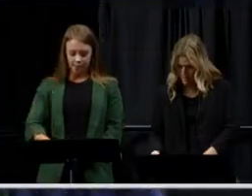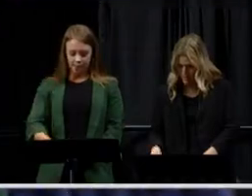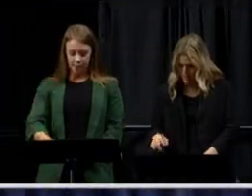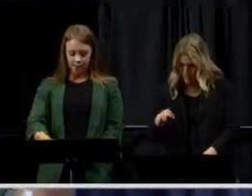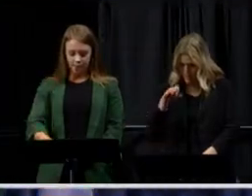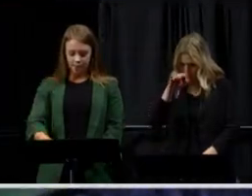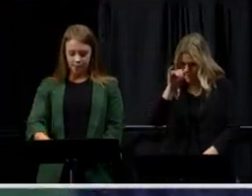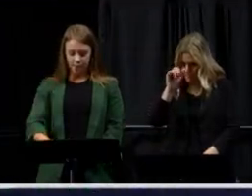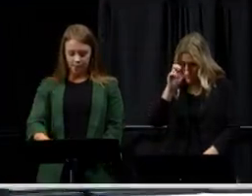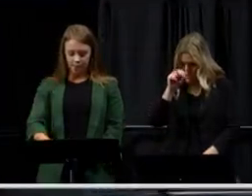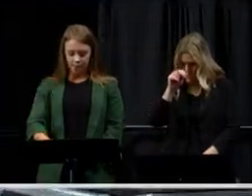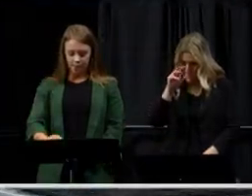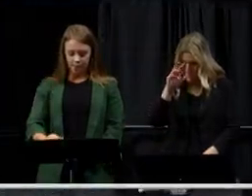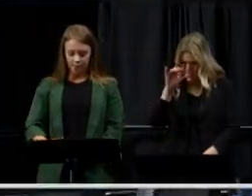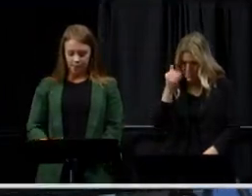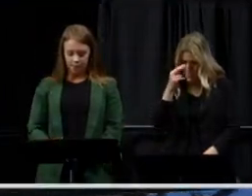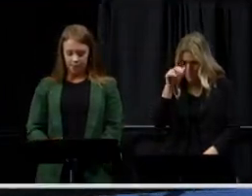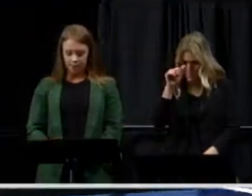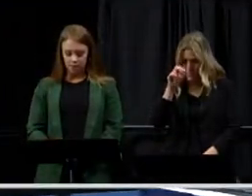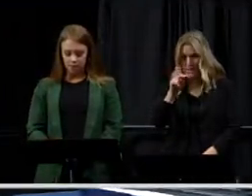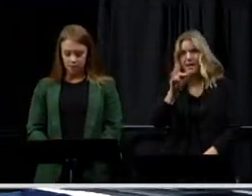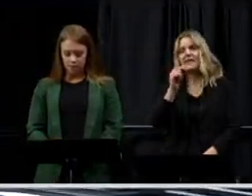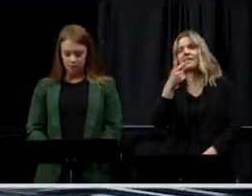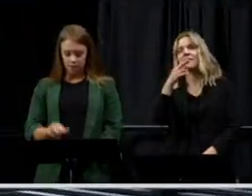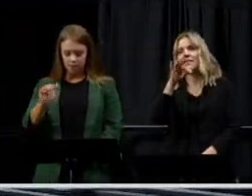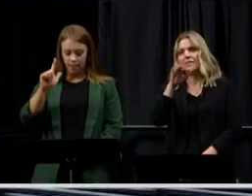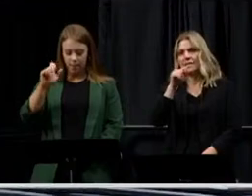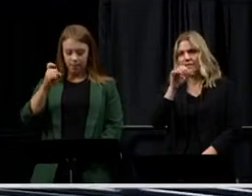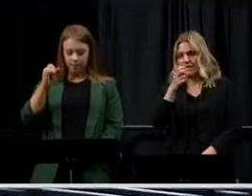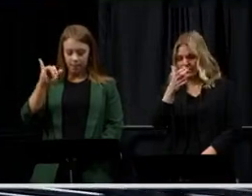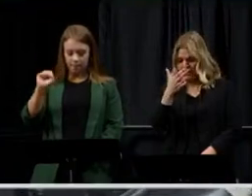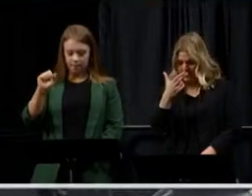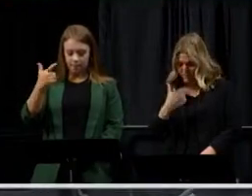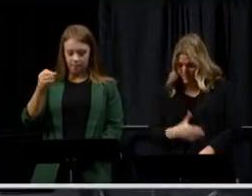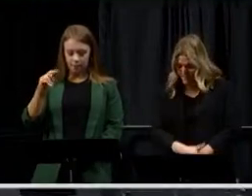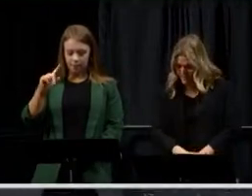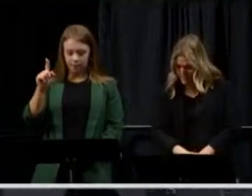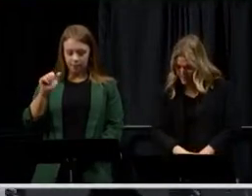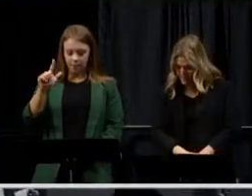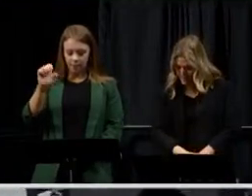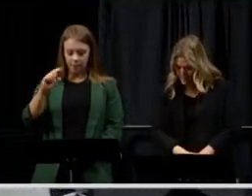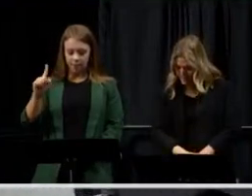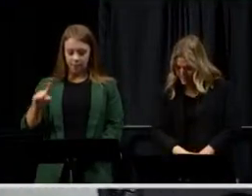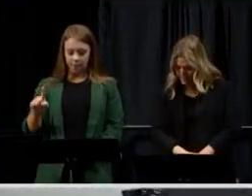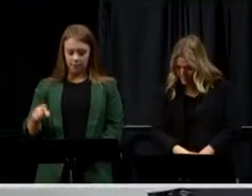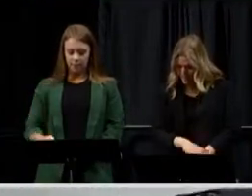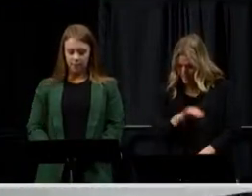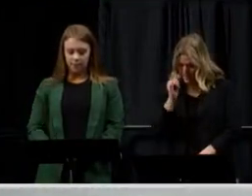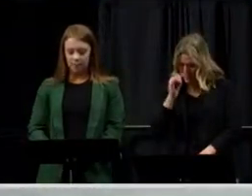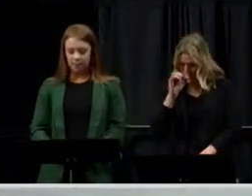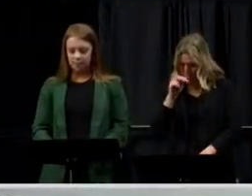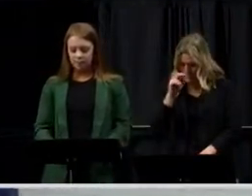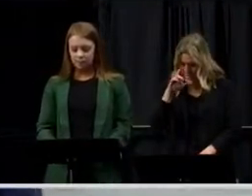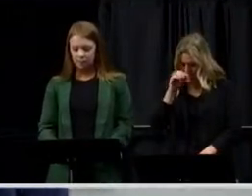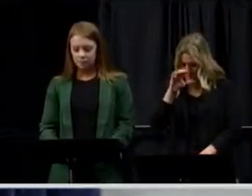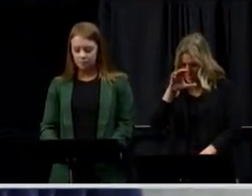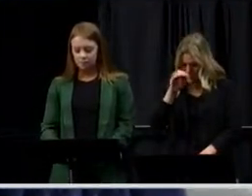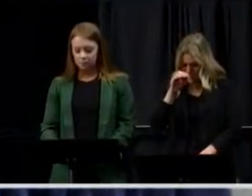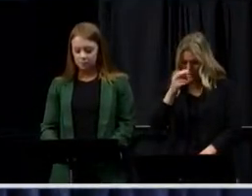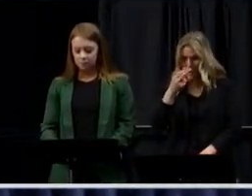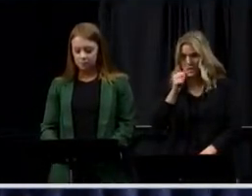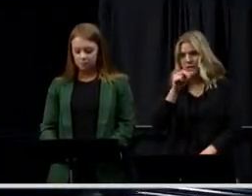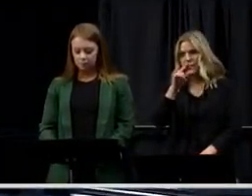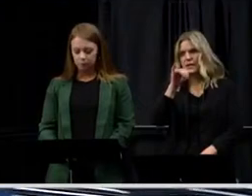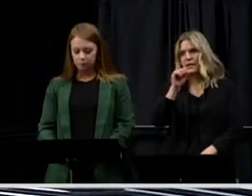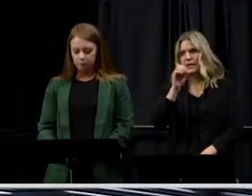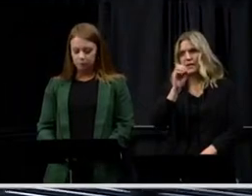Ian Juan Griffith. Alexis Gonzalez. John Rocco Tanner